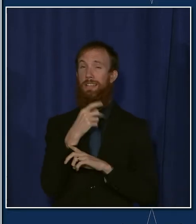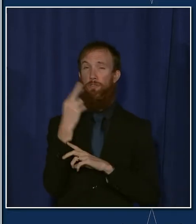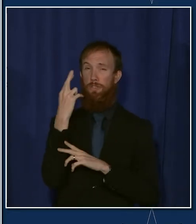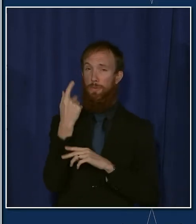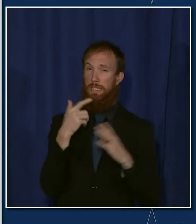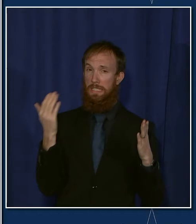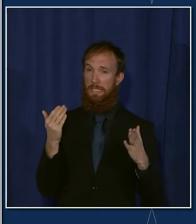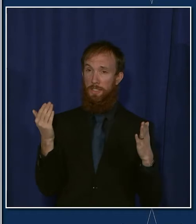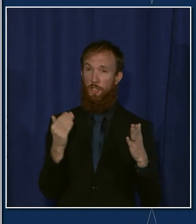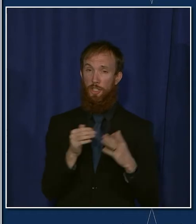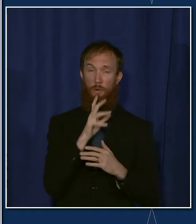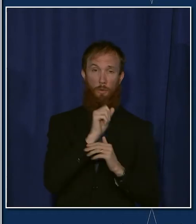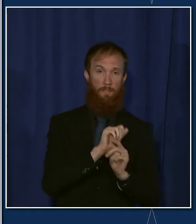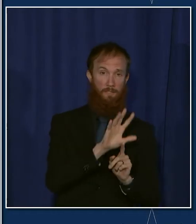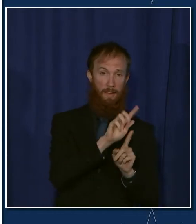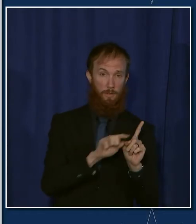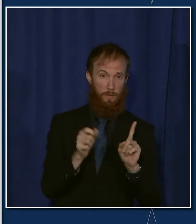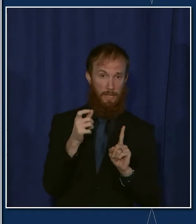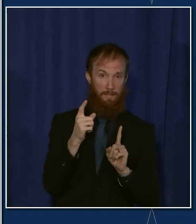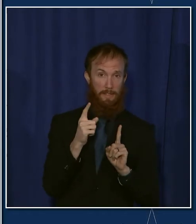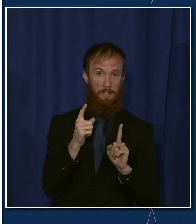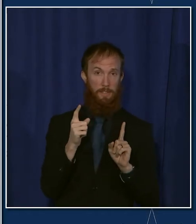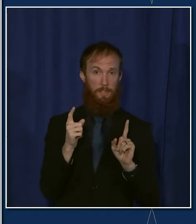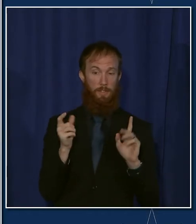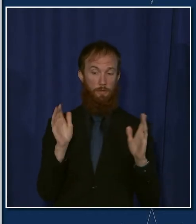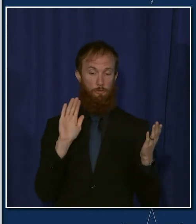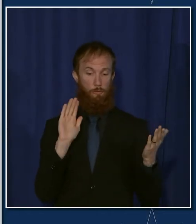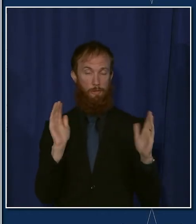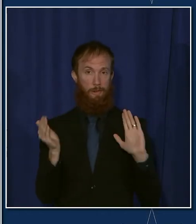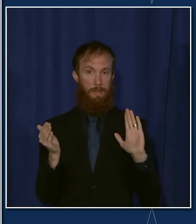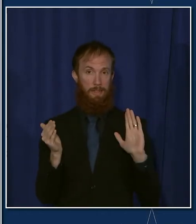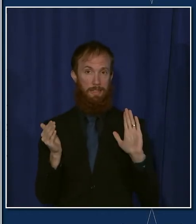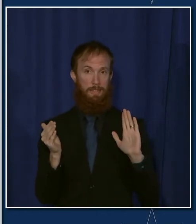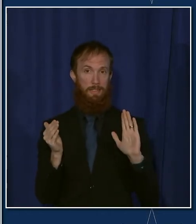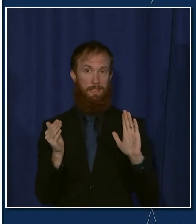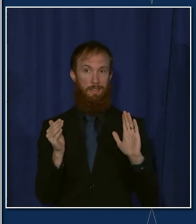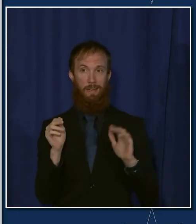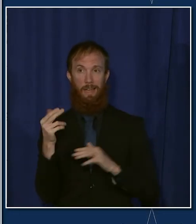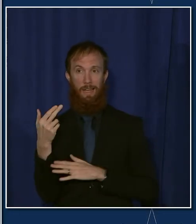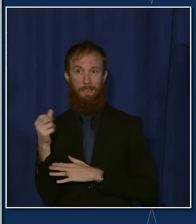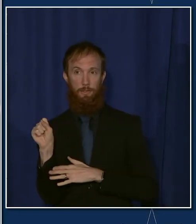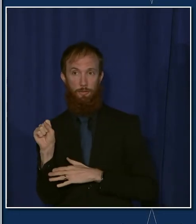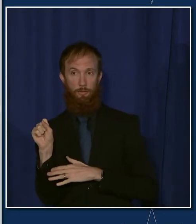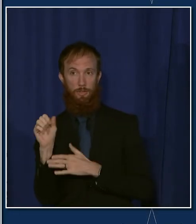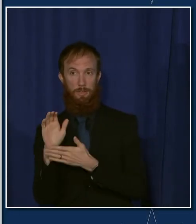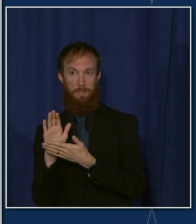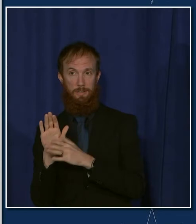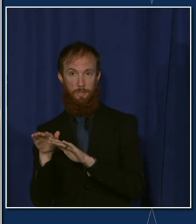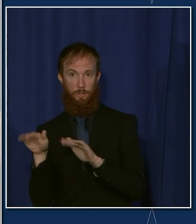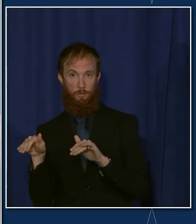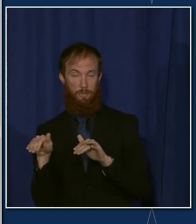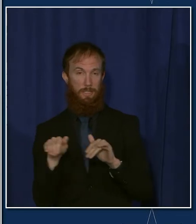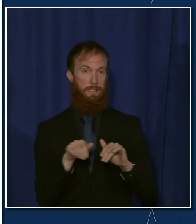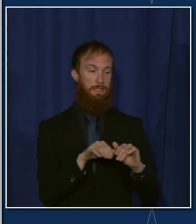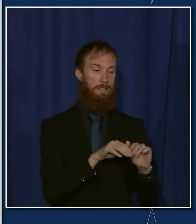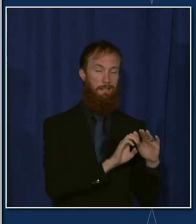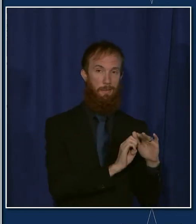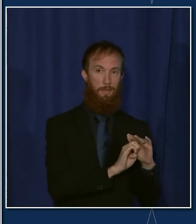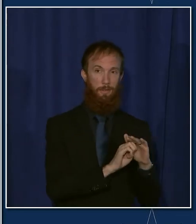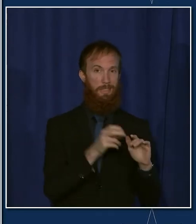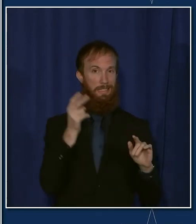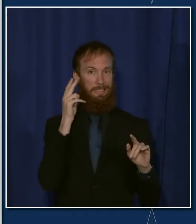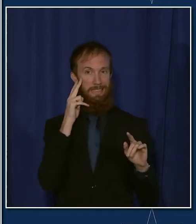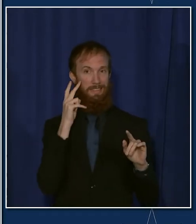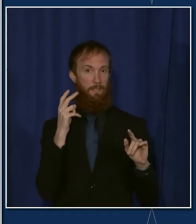so much for 5 to 11, the ratio of quarantine between elementary and high school children is about 14 or 15 to 1. So for every high